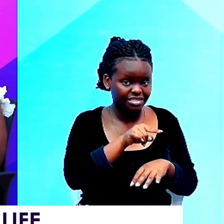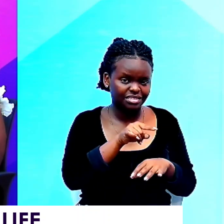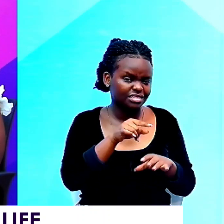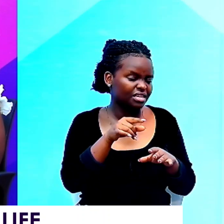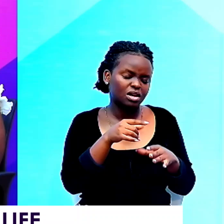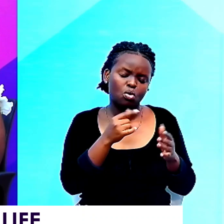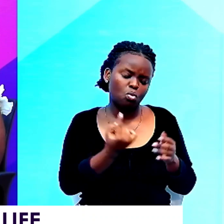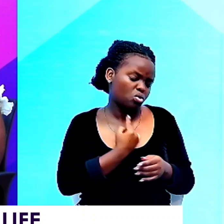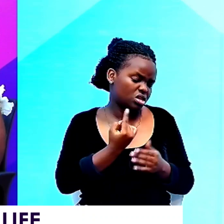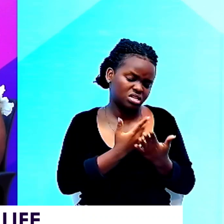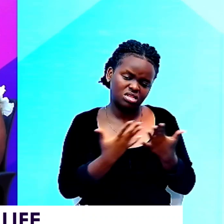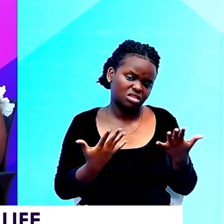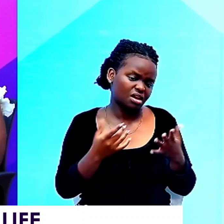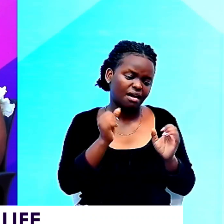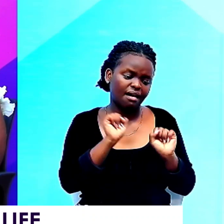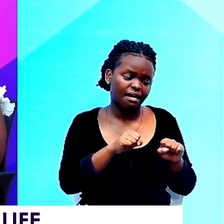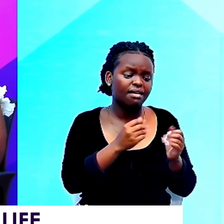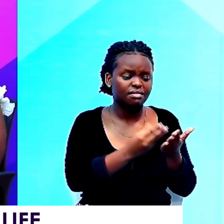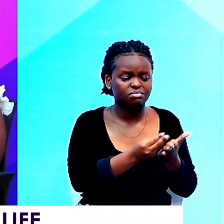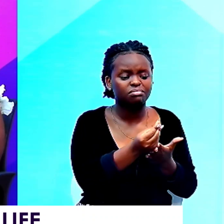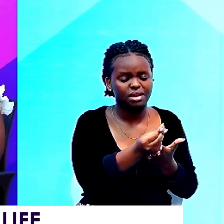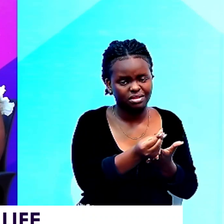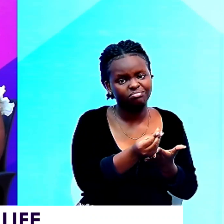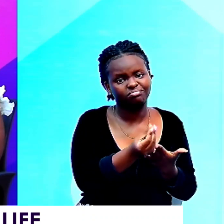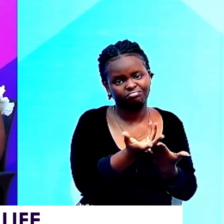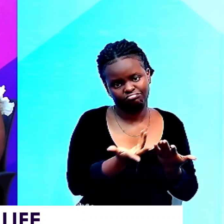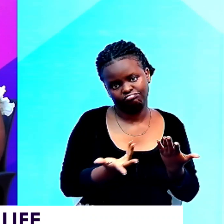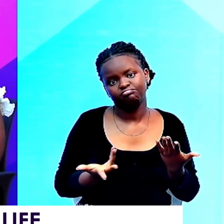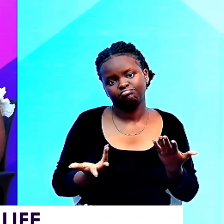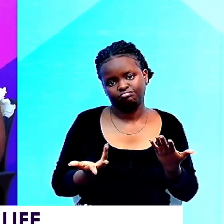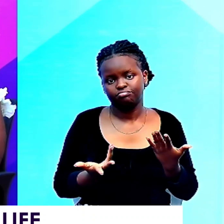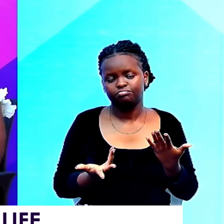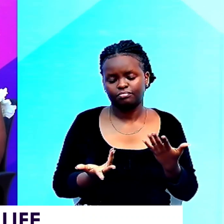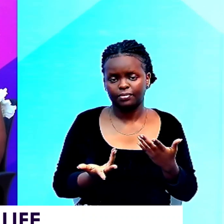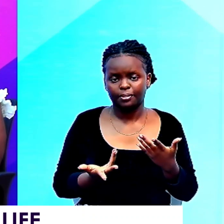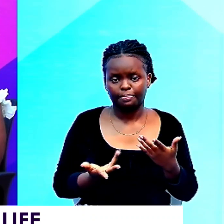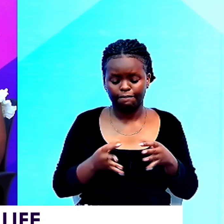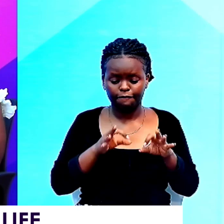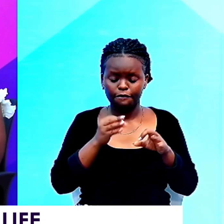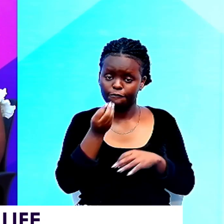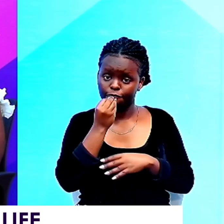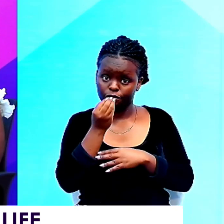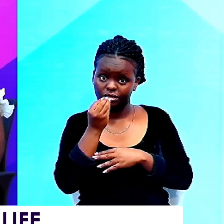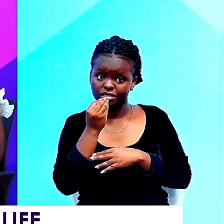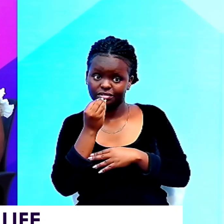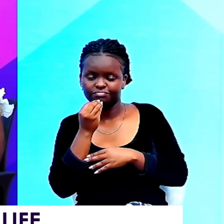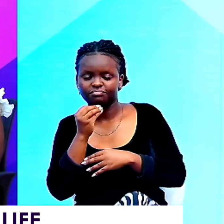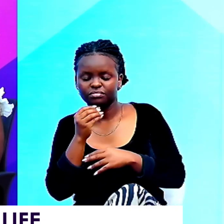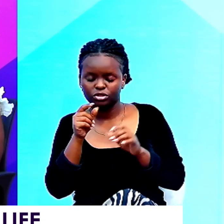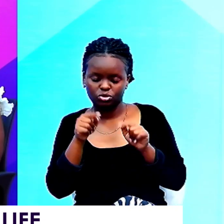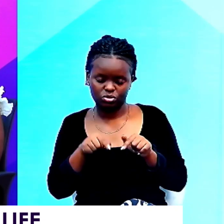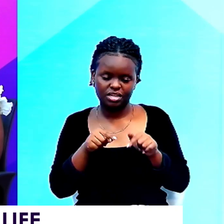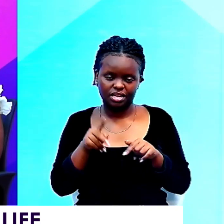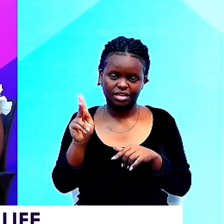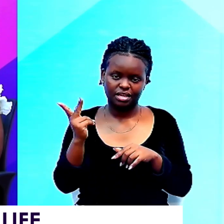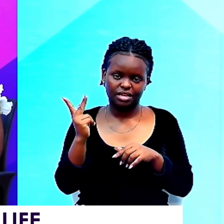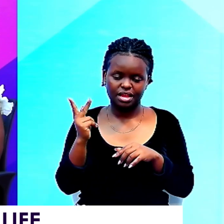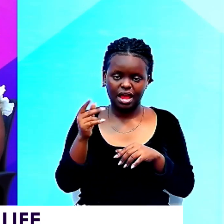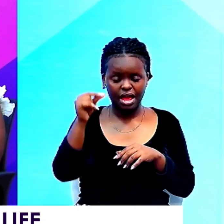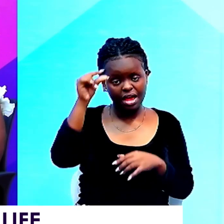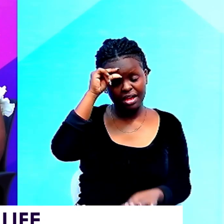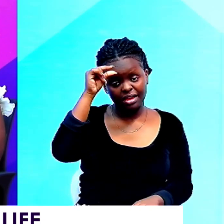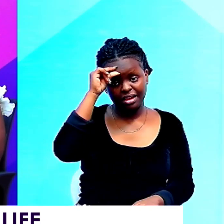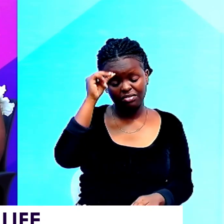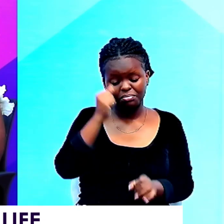You can't say that okay, when we talk of food and nutrition in Kenya today, the fact that the government